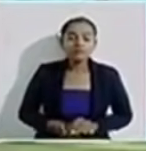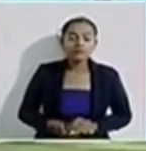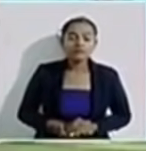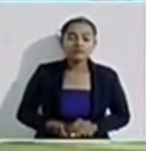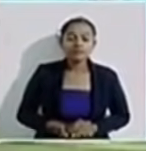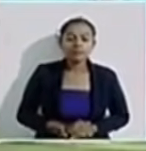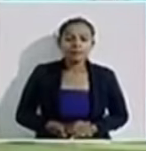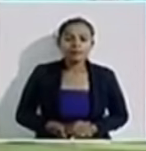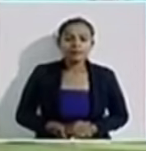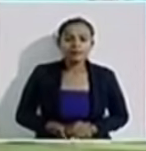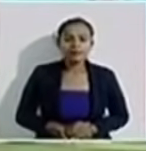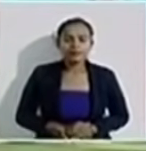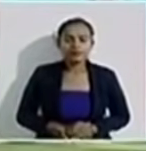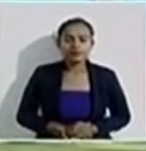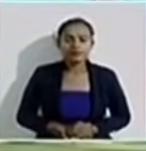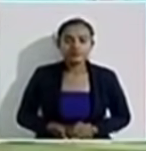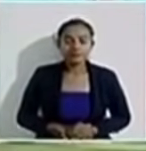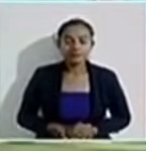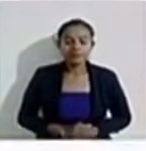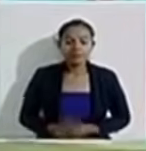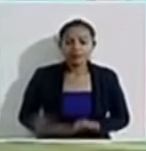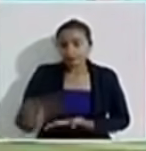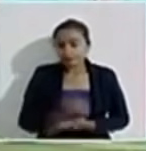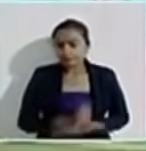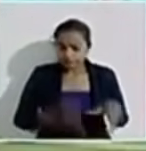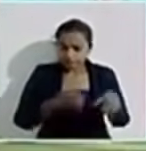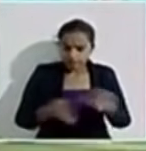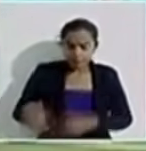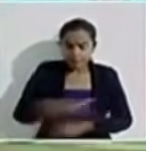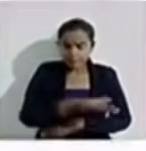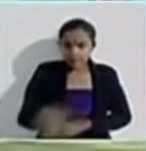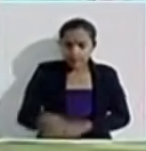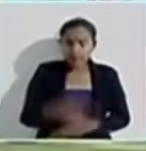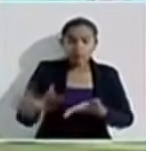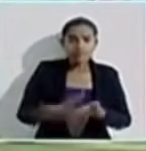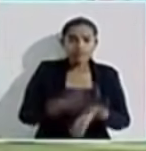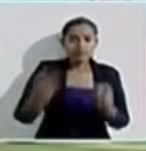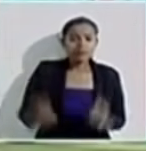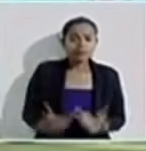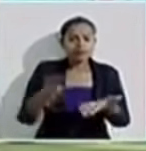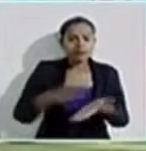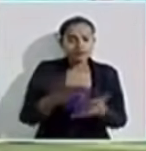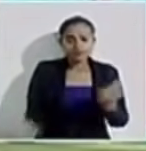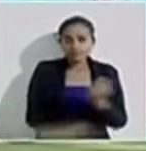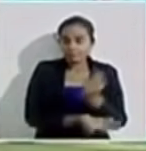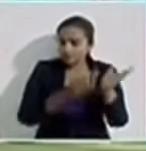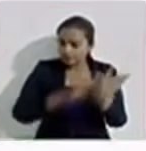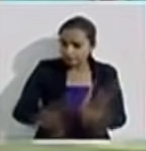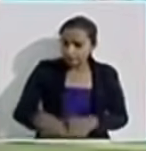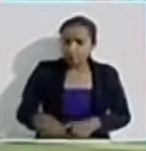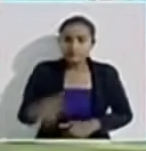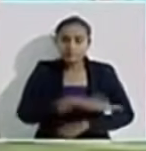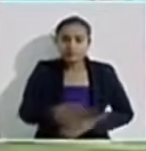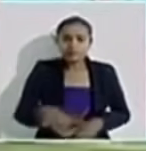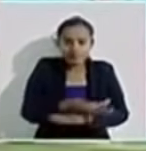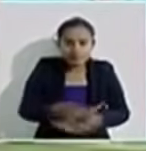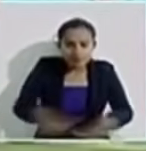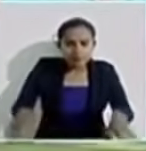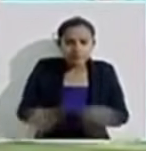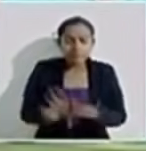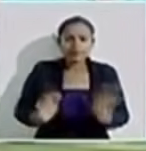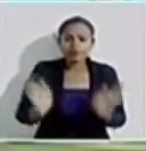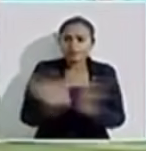All the plants in that land used for plantations will be cleared. The land will be leveled. Dunes will be cleared. Boulders will be shattered.